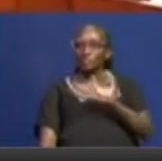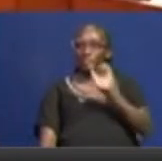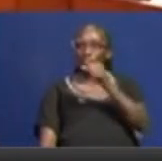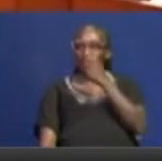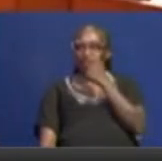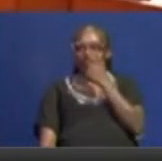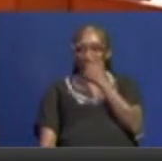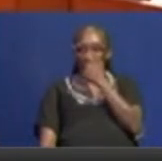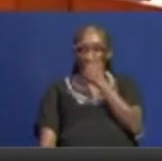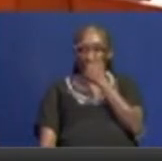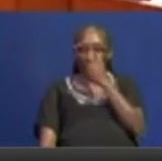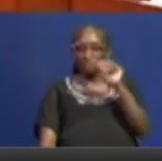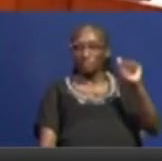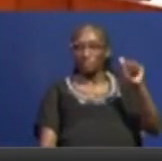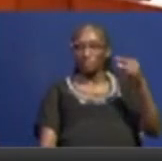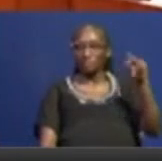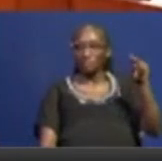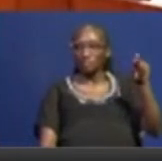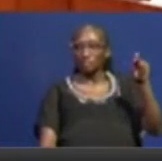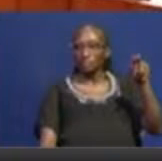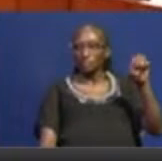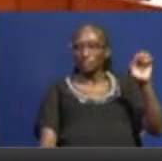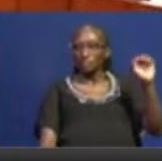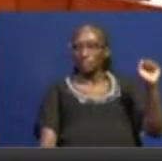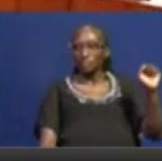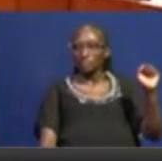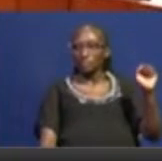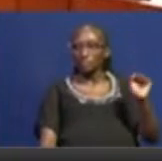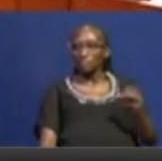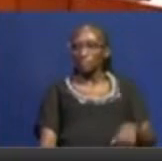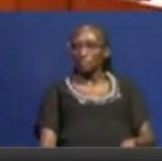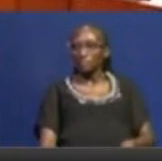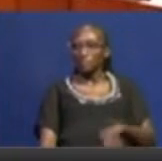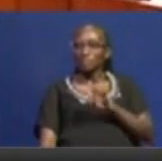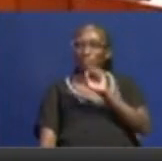Narok North Agnes Mantaine Pareyo.